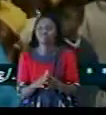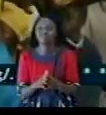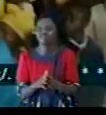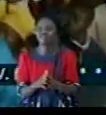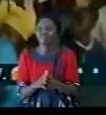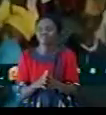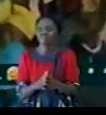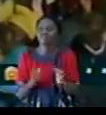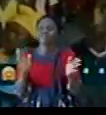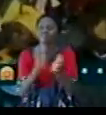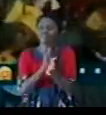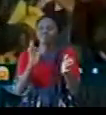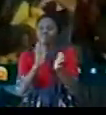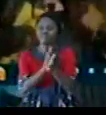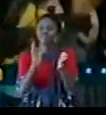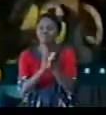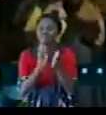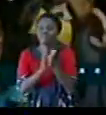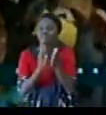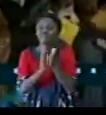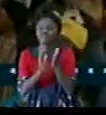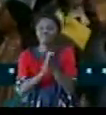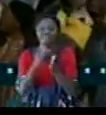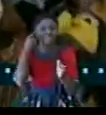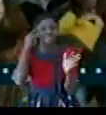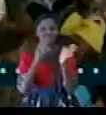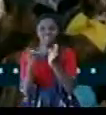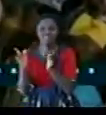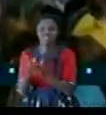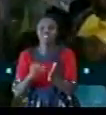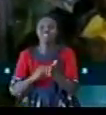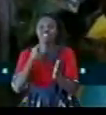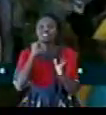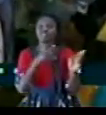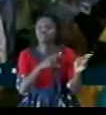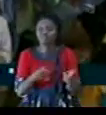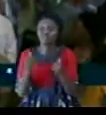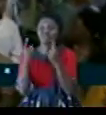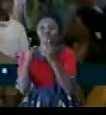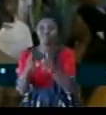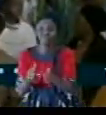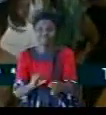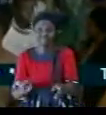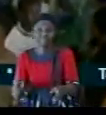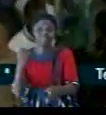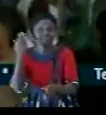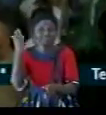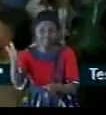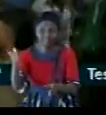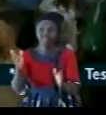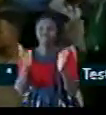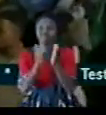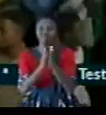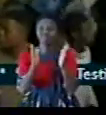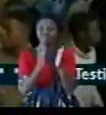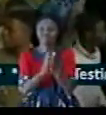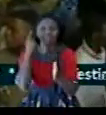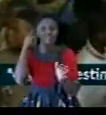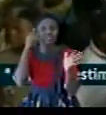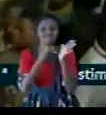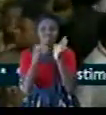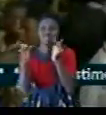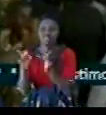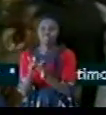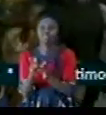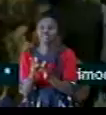Put your hands together for Jesus. It is happening there. Put your hands together for